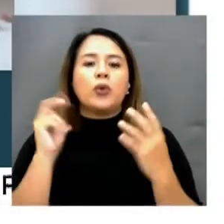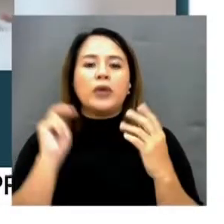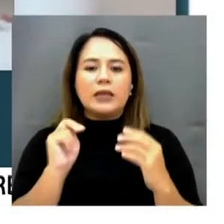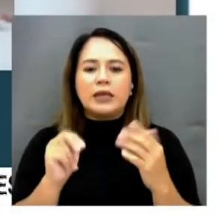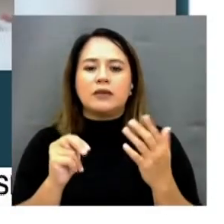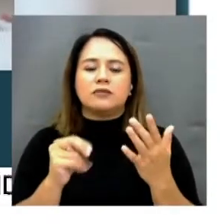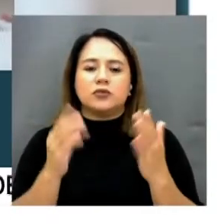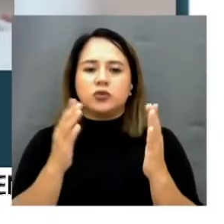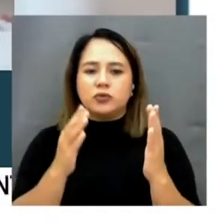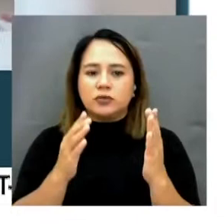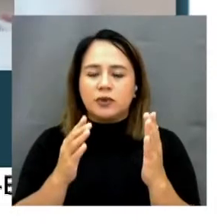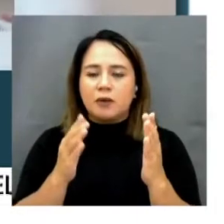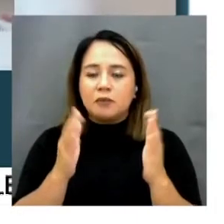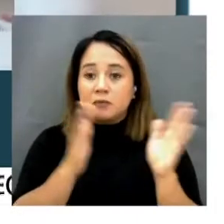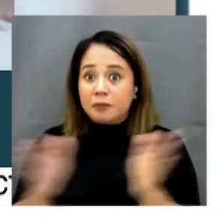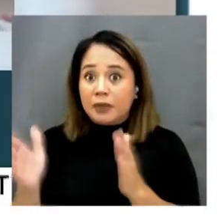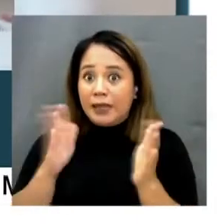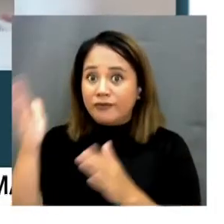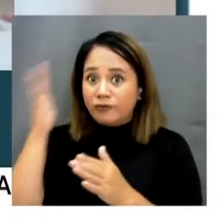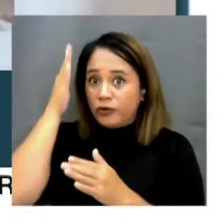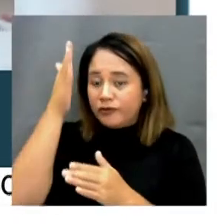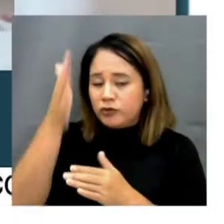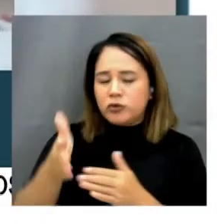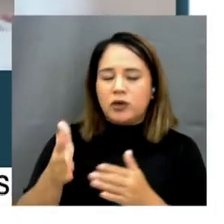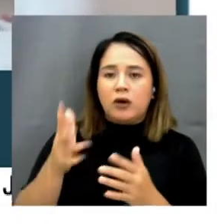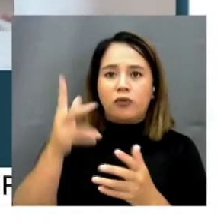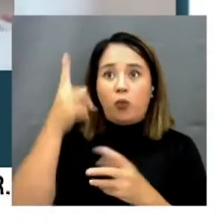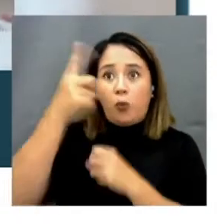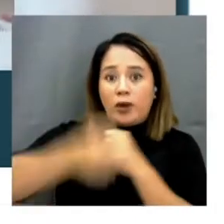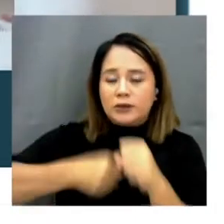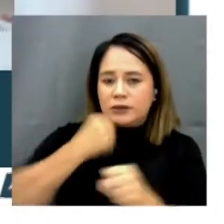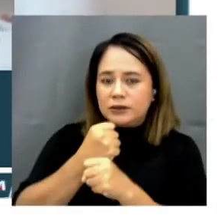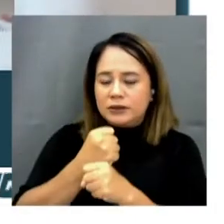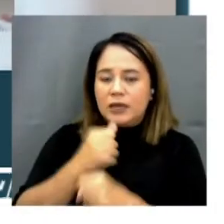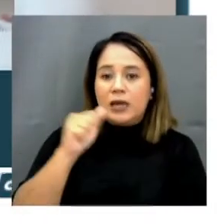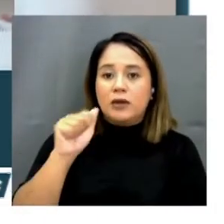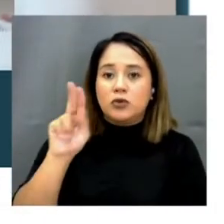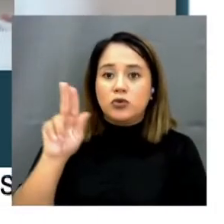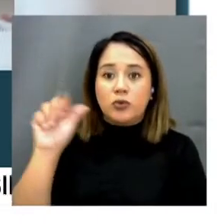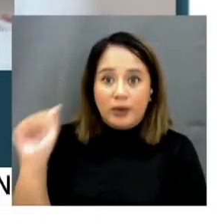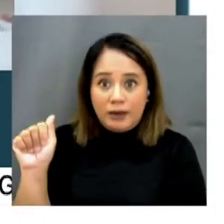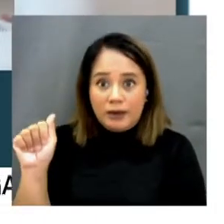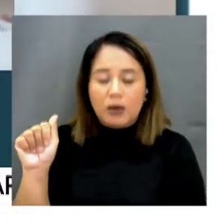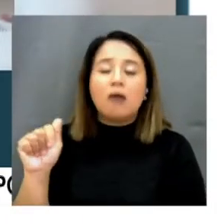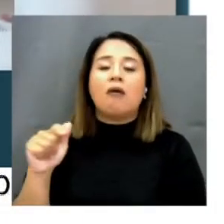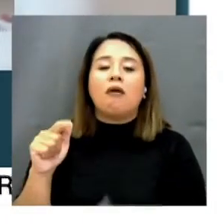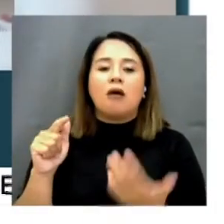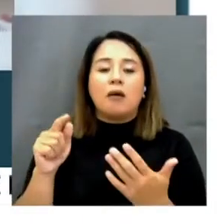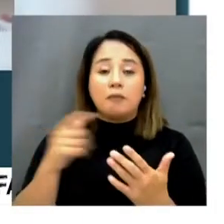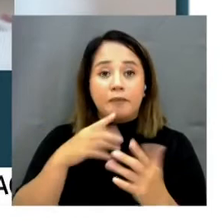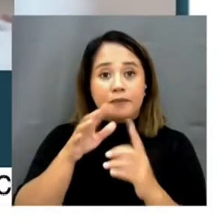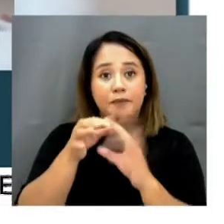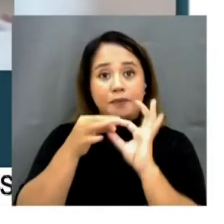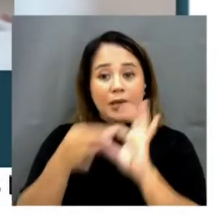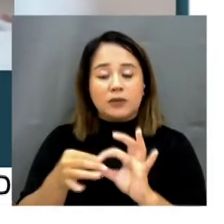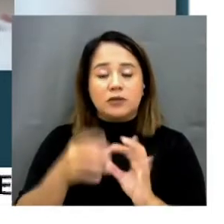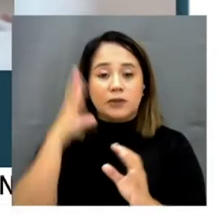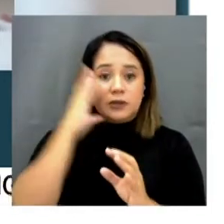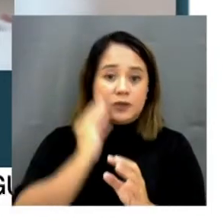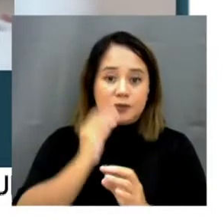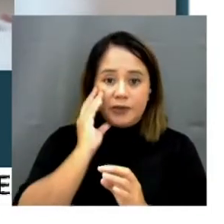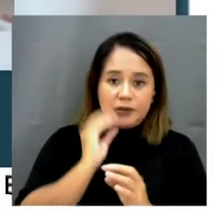because eventually, after 1 year of EUA, usually based on my experience and, of course, on